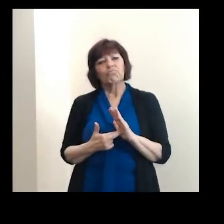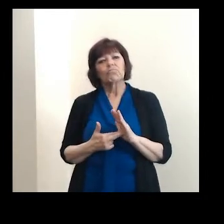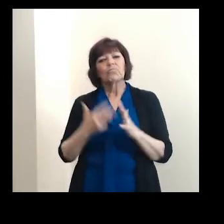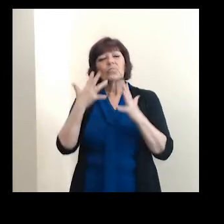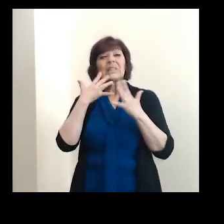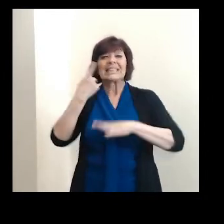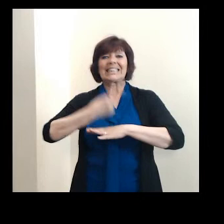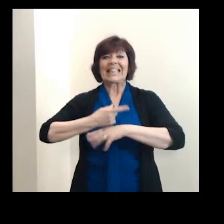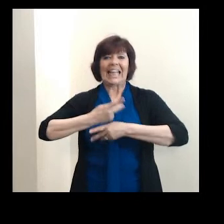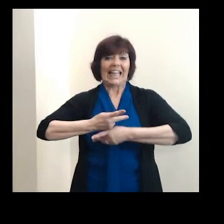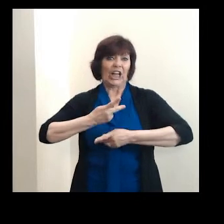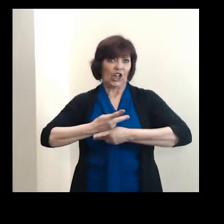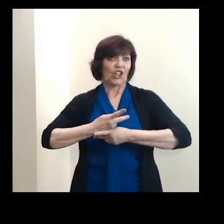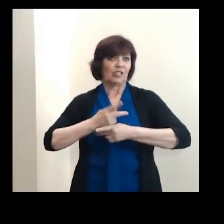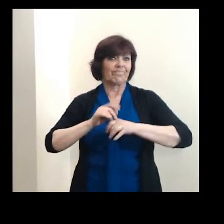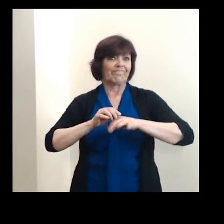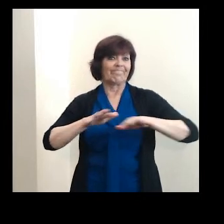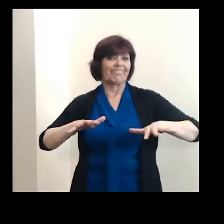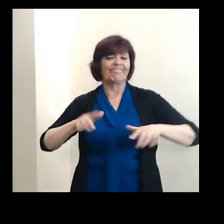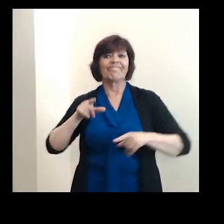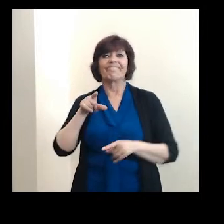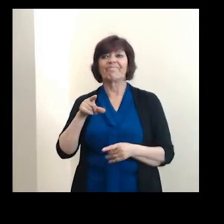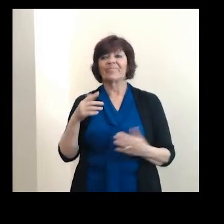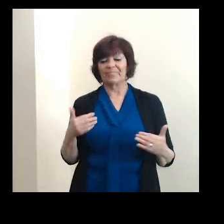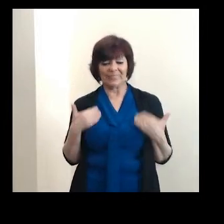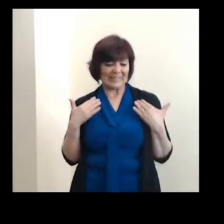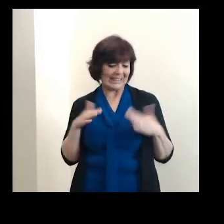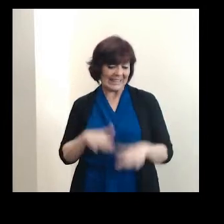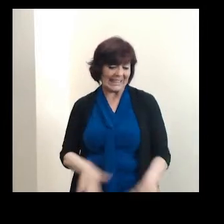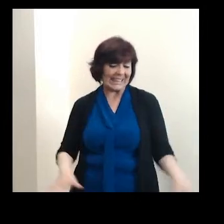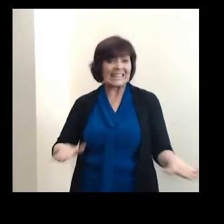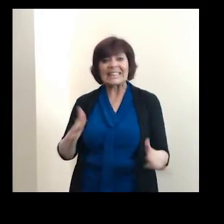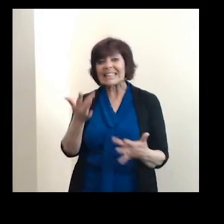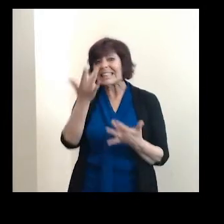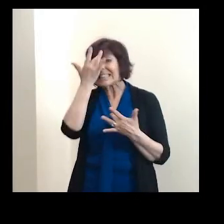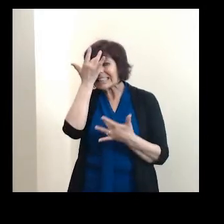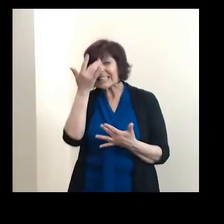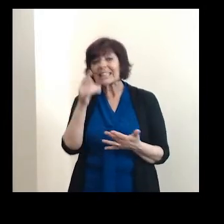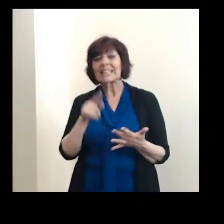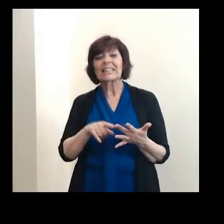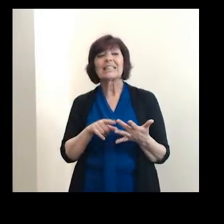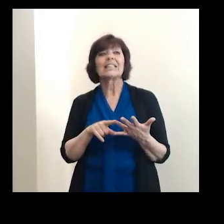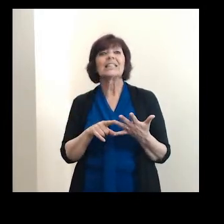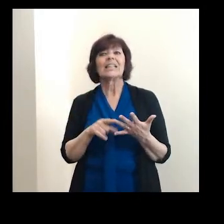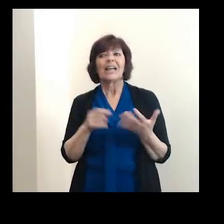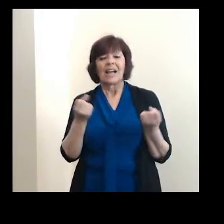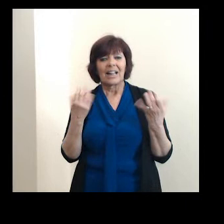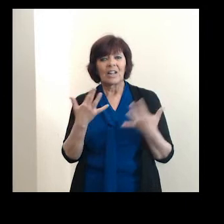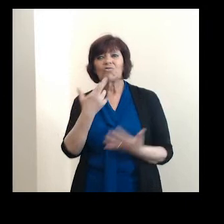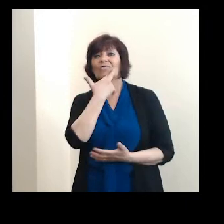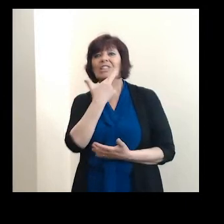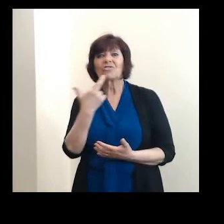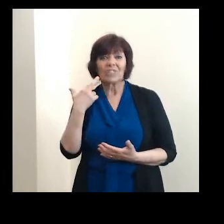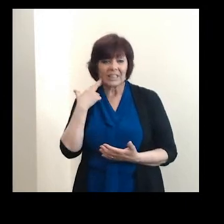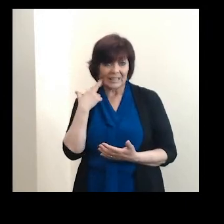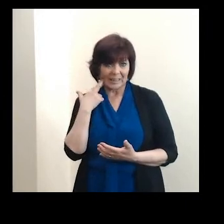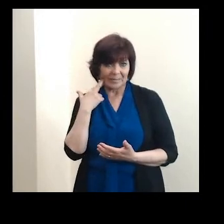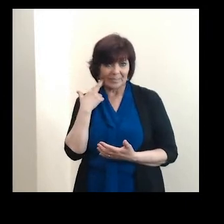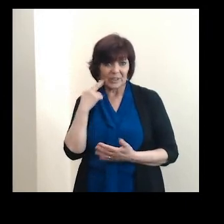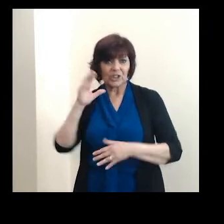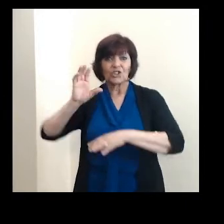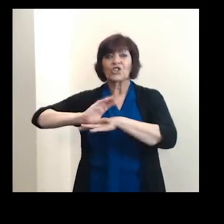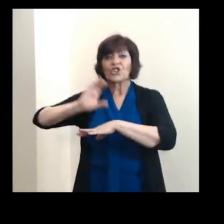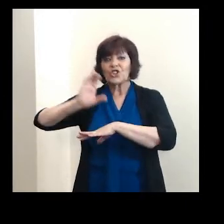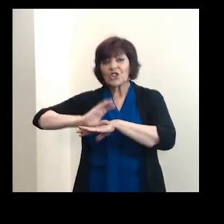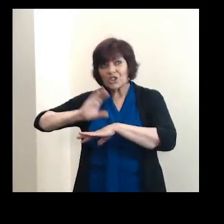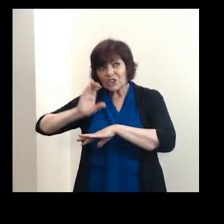in daycares, including the young children getting infected. We're seeing a lot of outbreaks in restaurants,